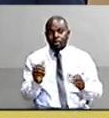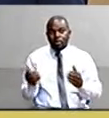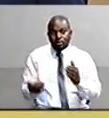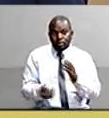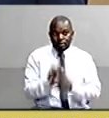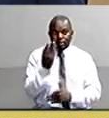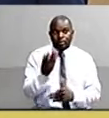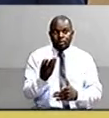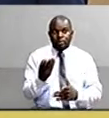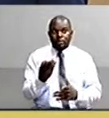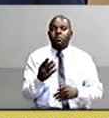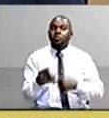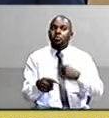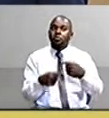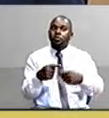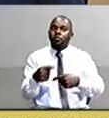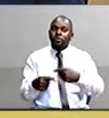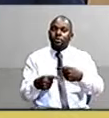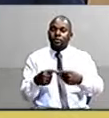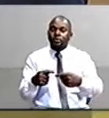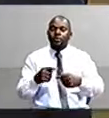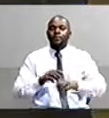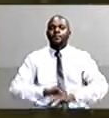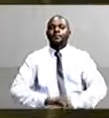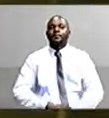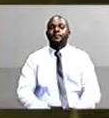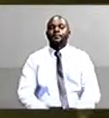initiative will succeed.